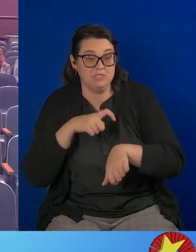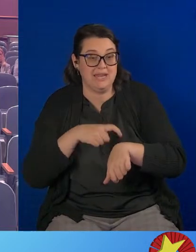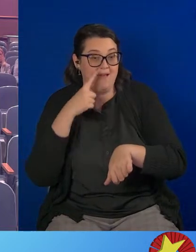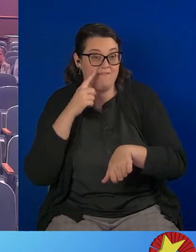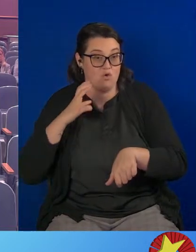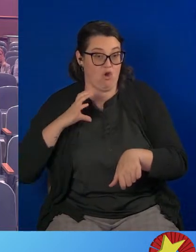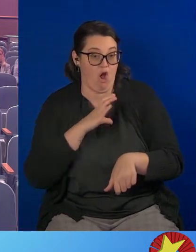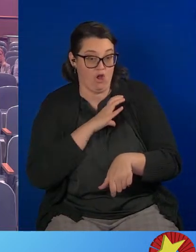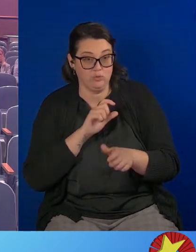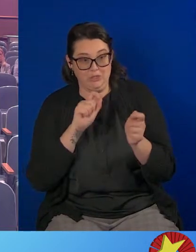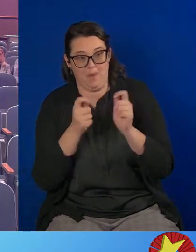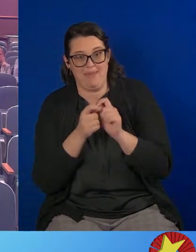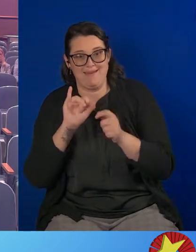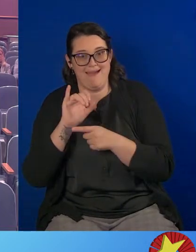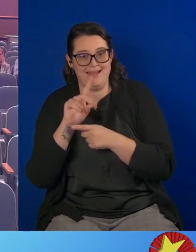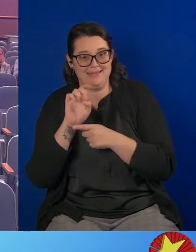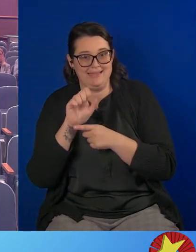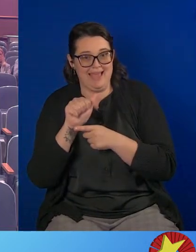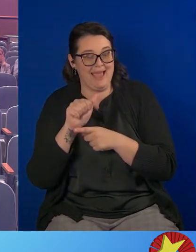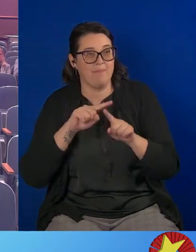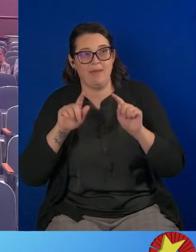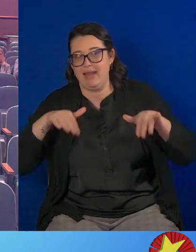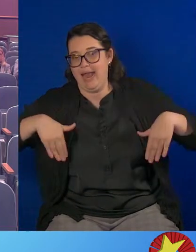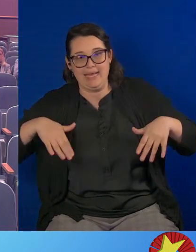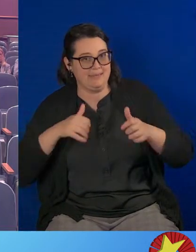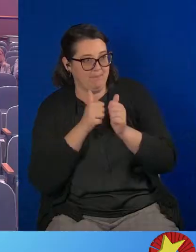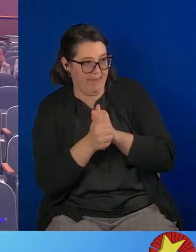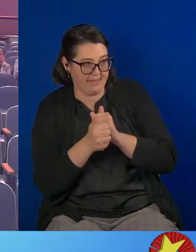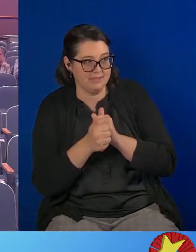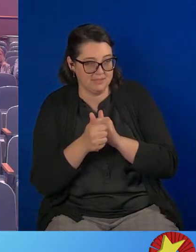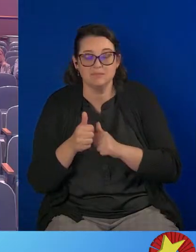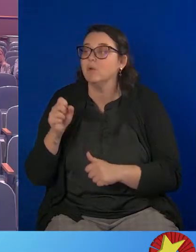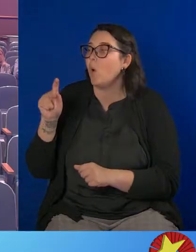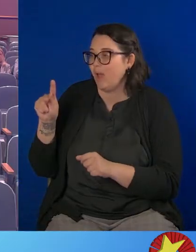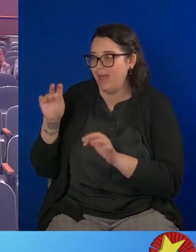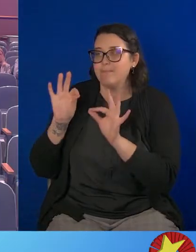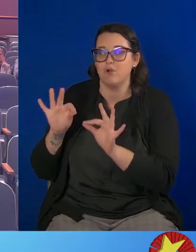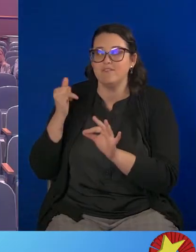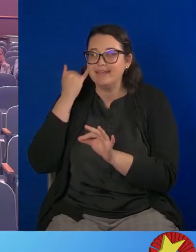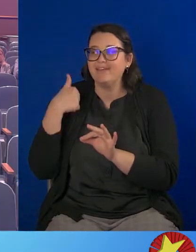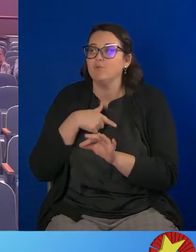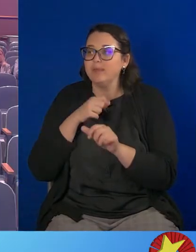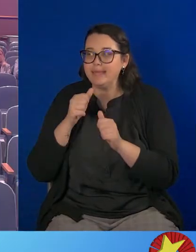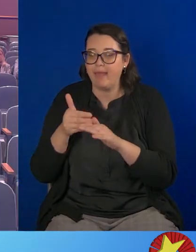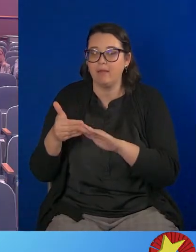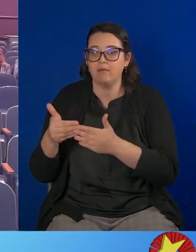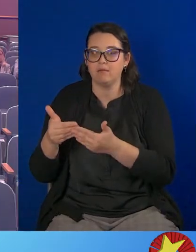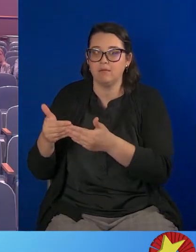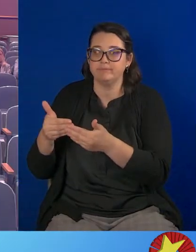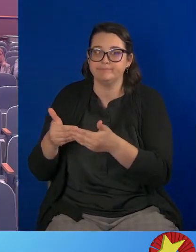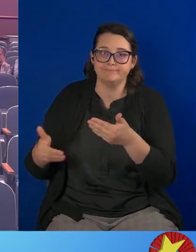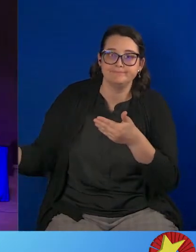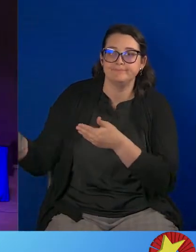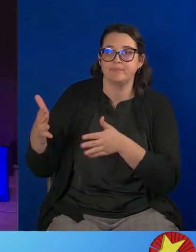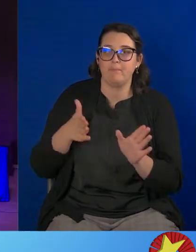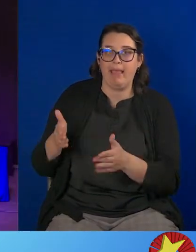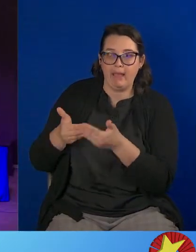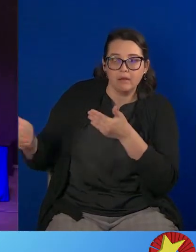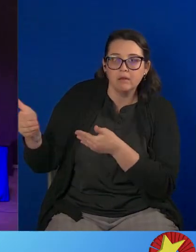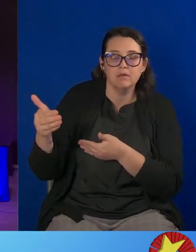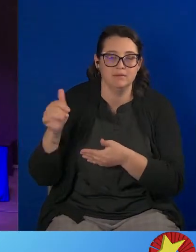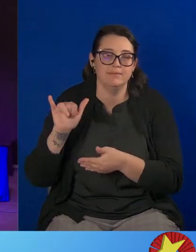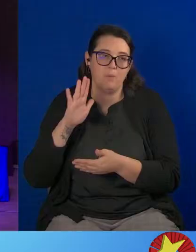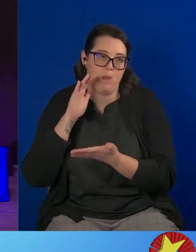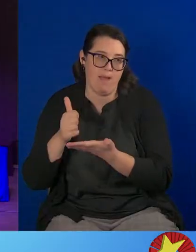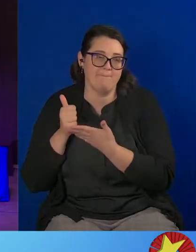but it has not passed at this time. So if we stay ahead of the game, I think that would be helpful for us. That would be my recommendation. Okay. And